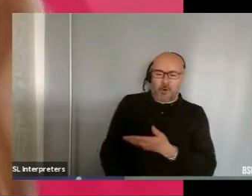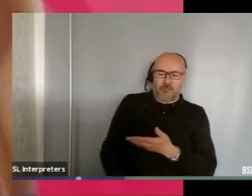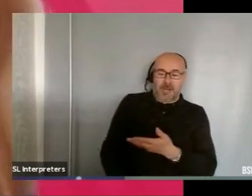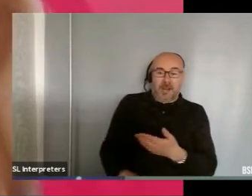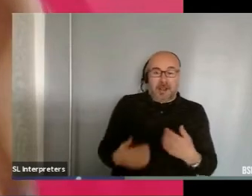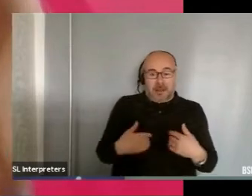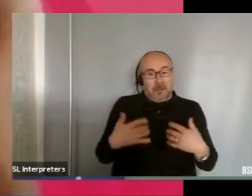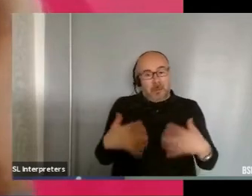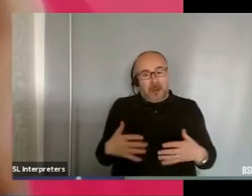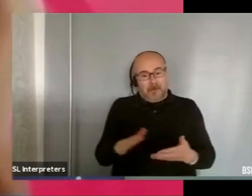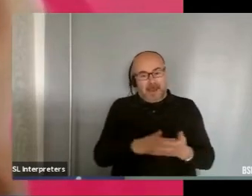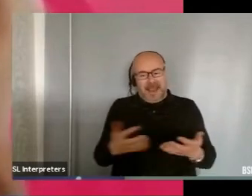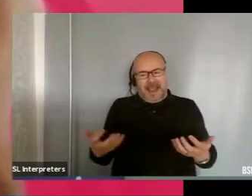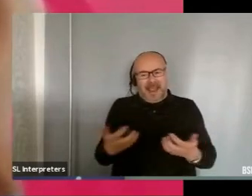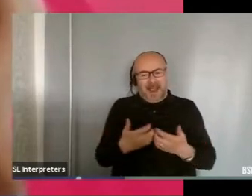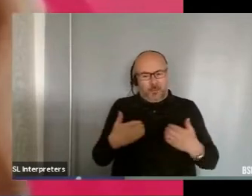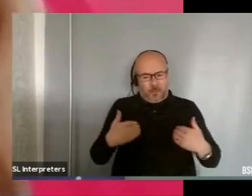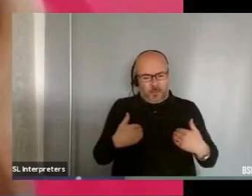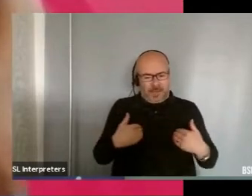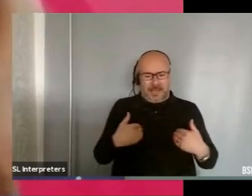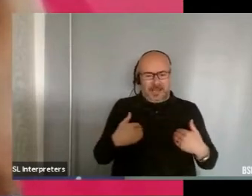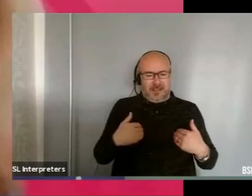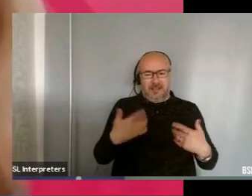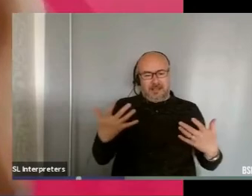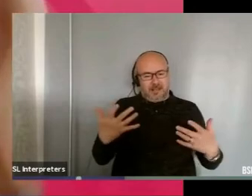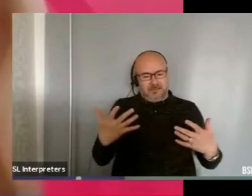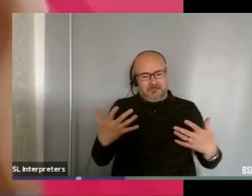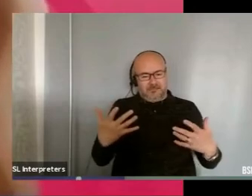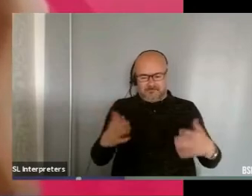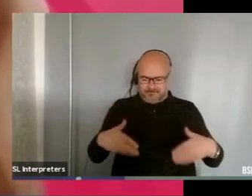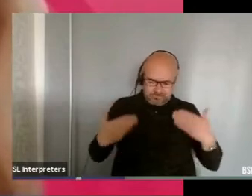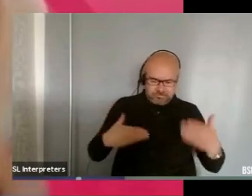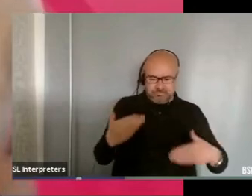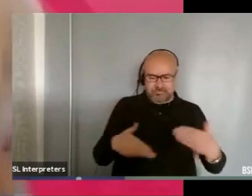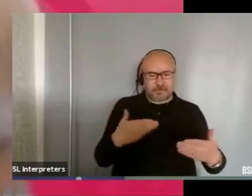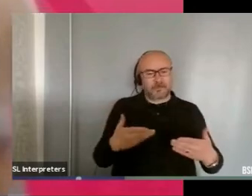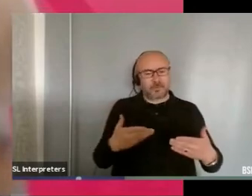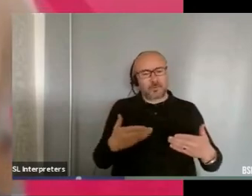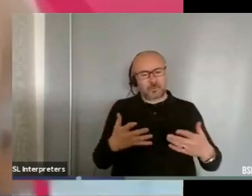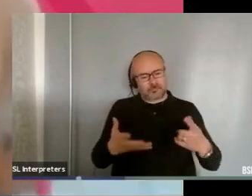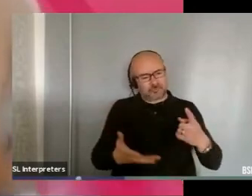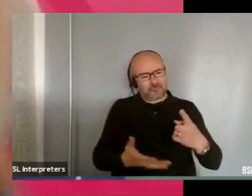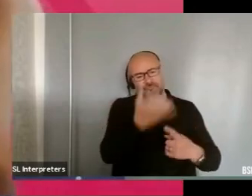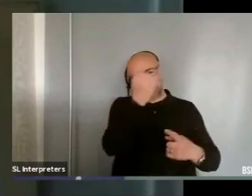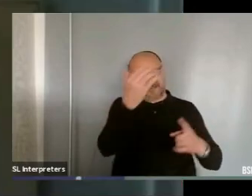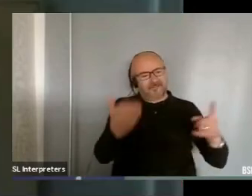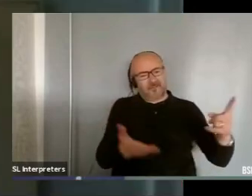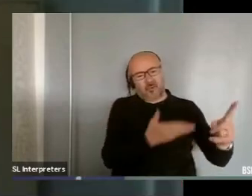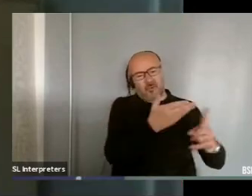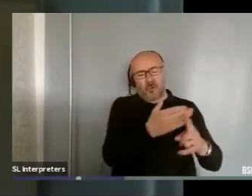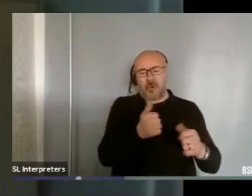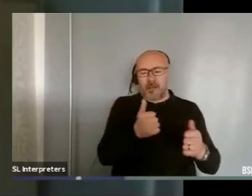do we rise to these complex challenges, and how do we work together? But Henry, can I thank you so much? Well, thank